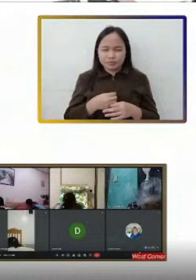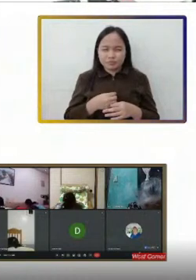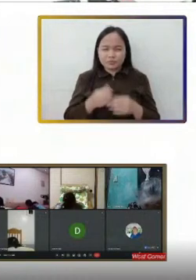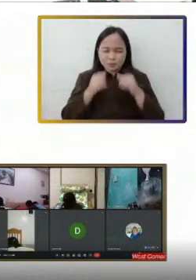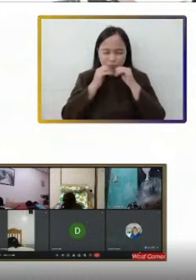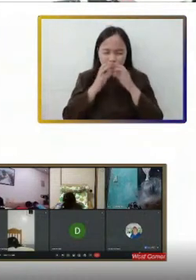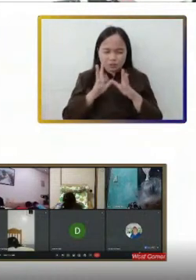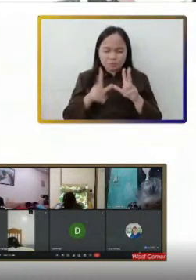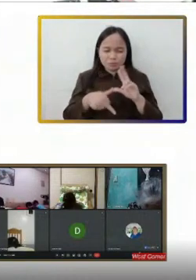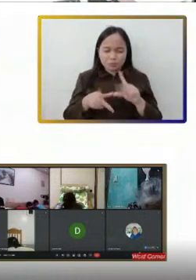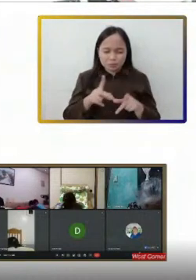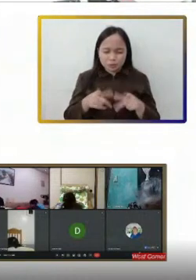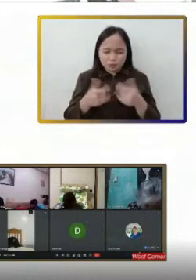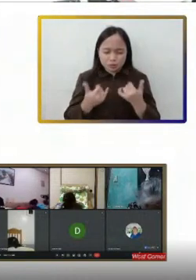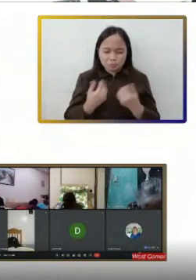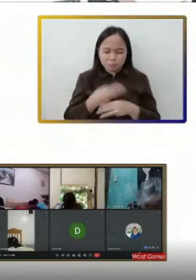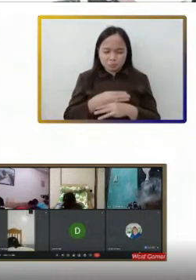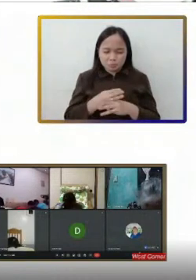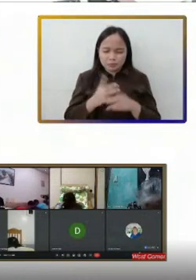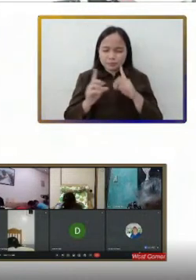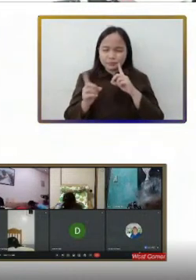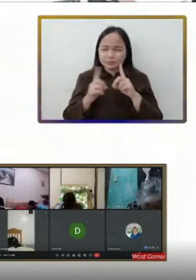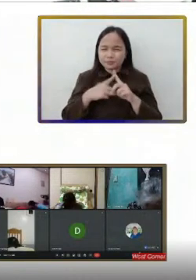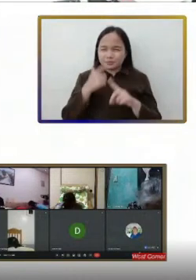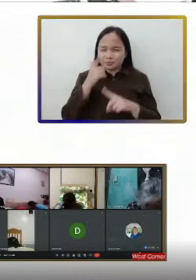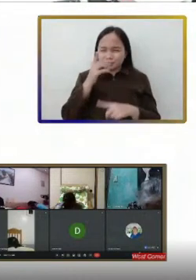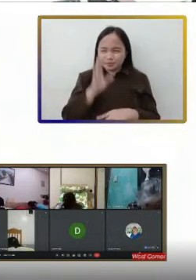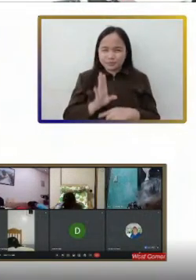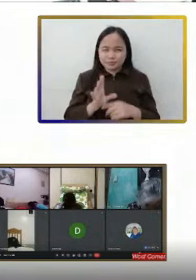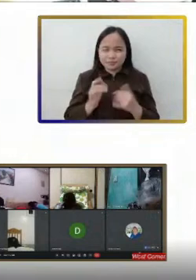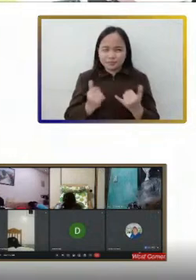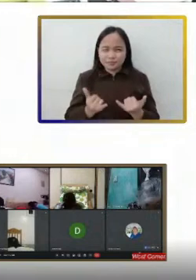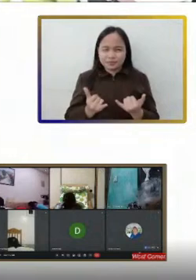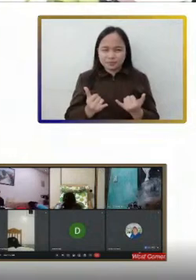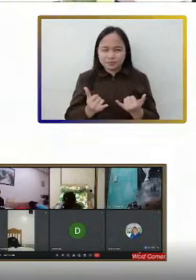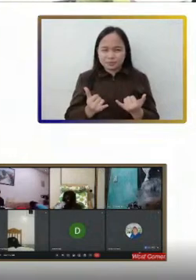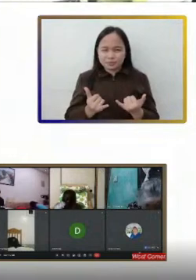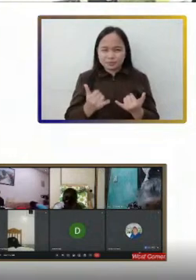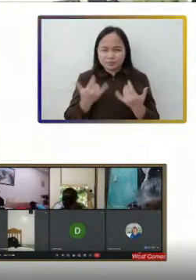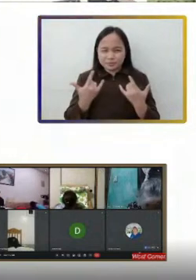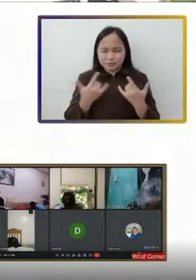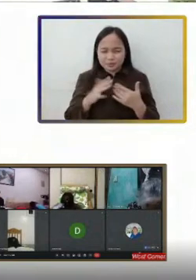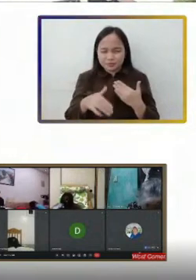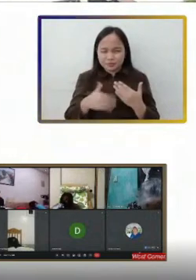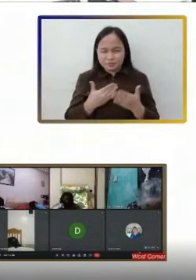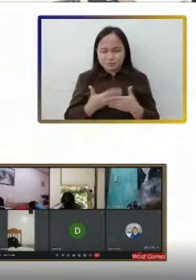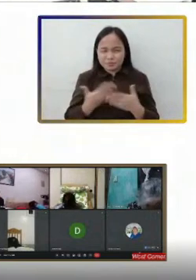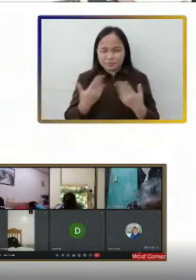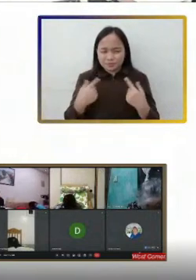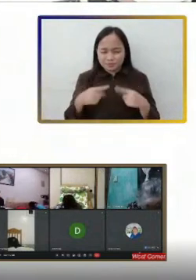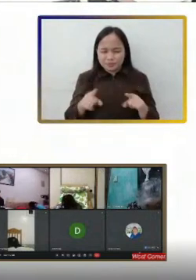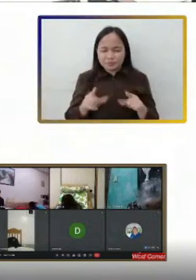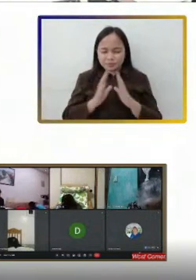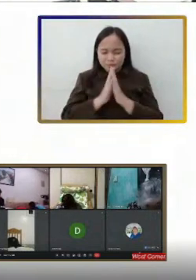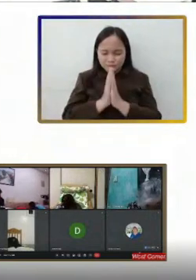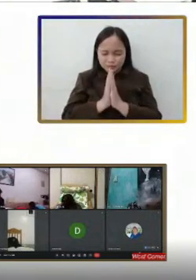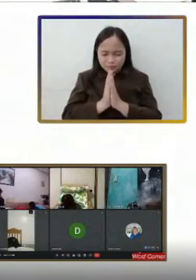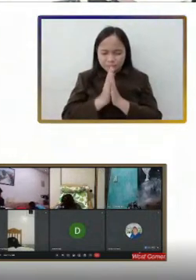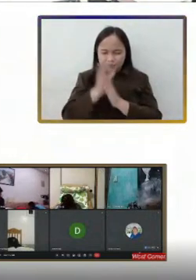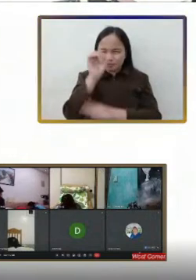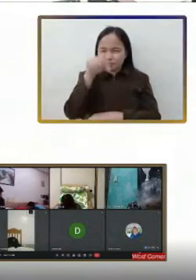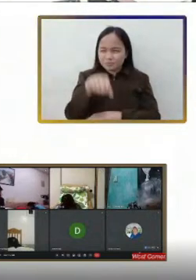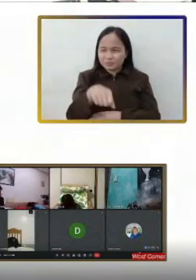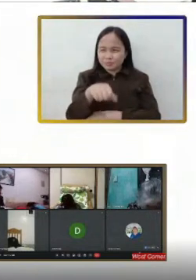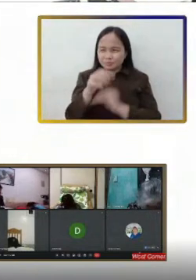Bless your people as they make commitments tonight. Your heads are bowed, your hearts are closed. God